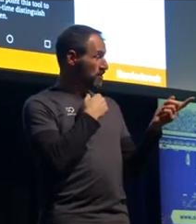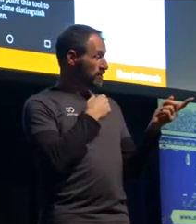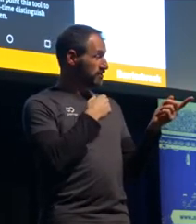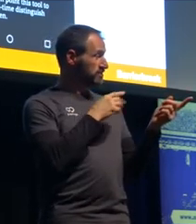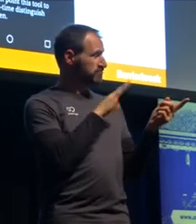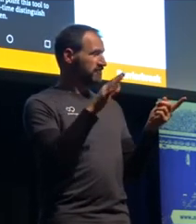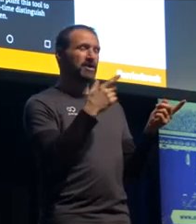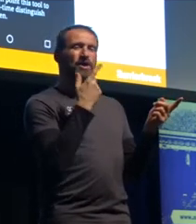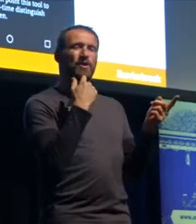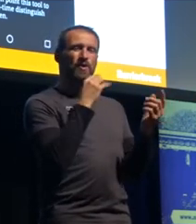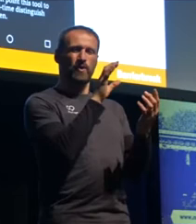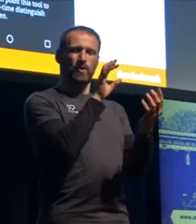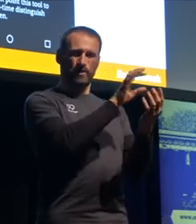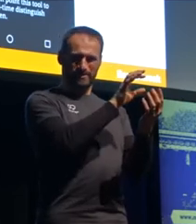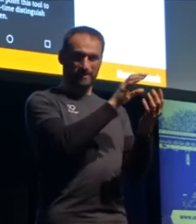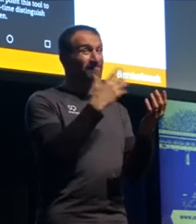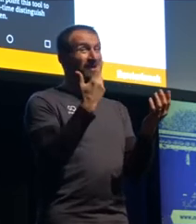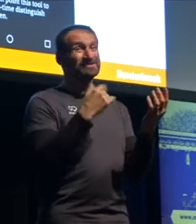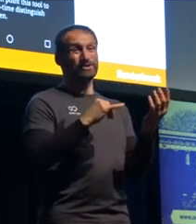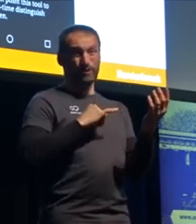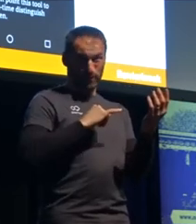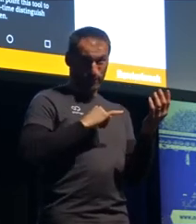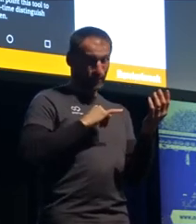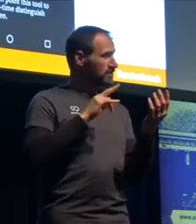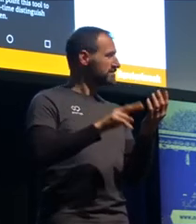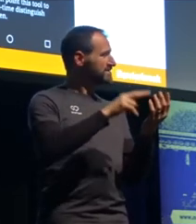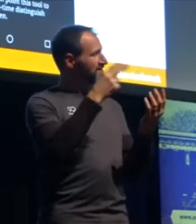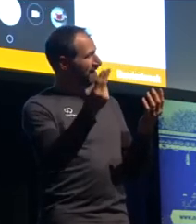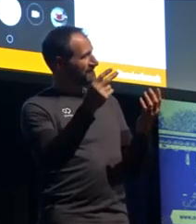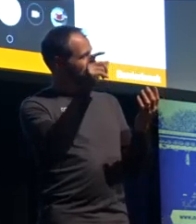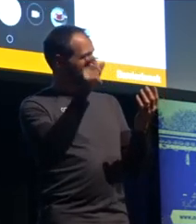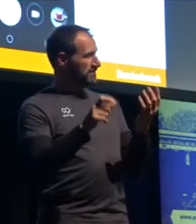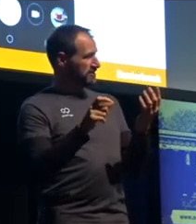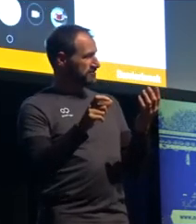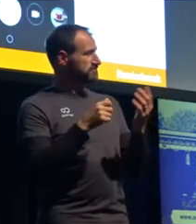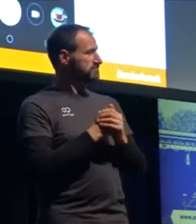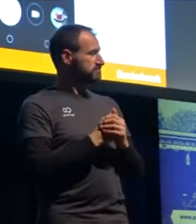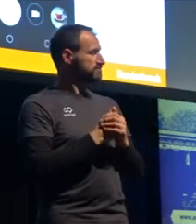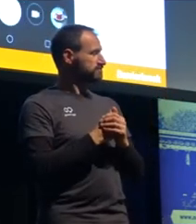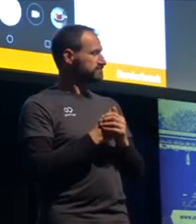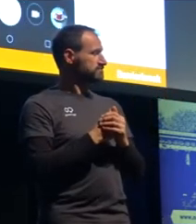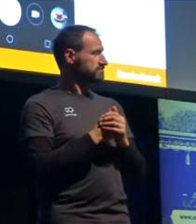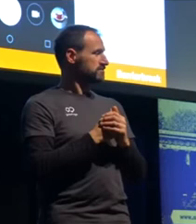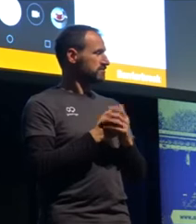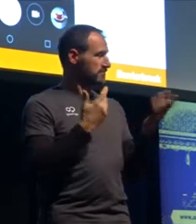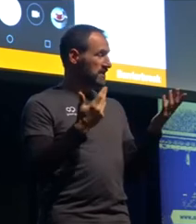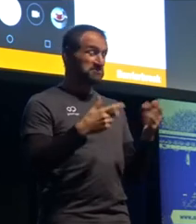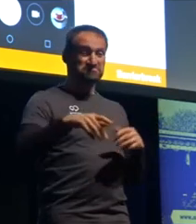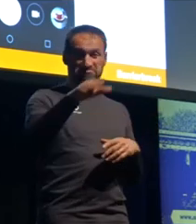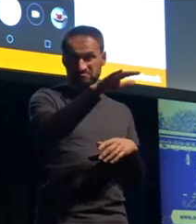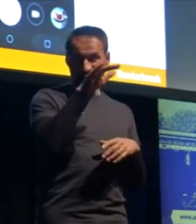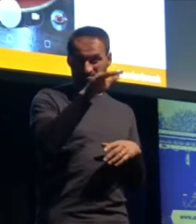in the red box. If something is green, then it will be in the other window. So any guesses